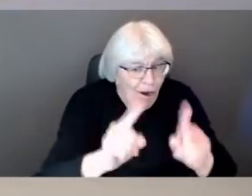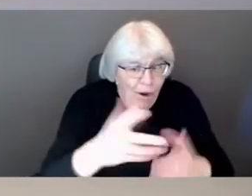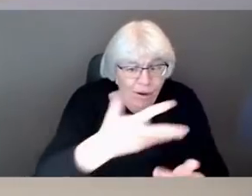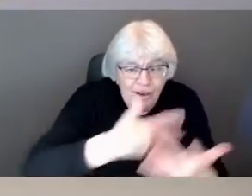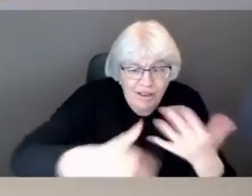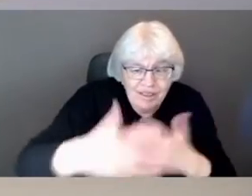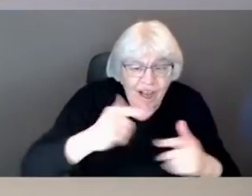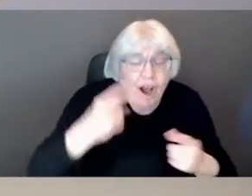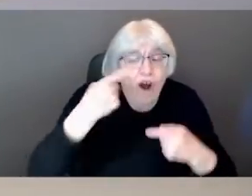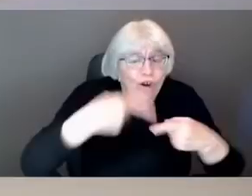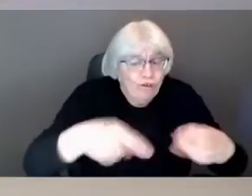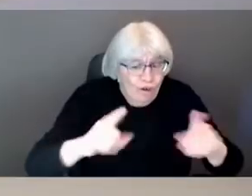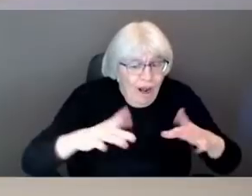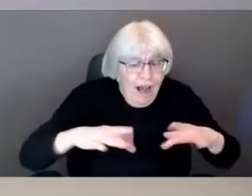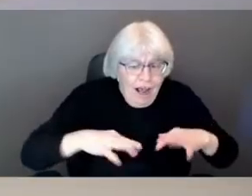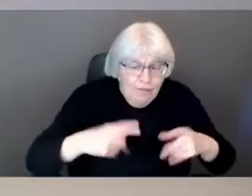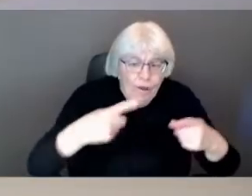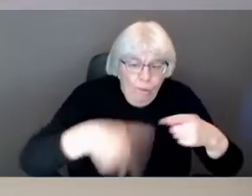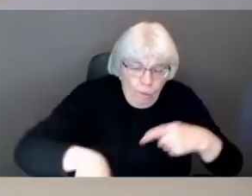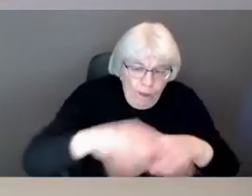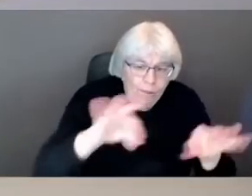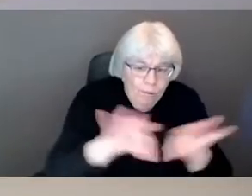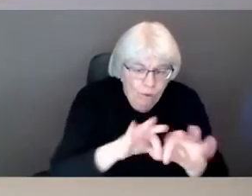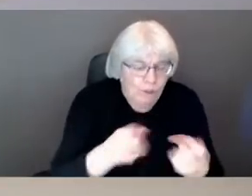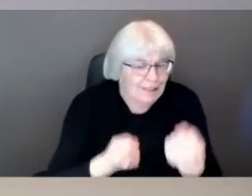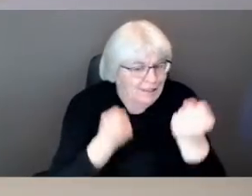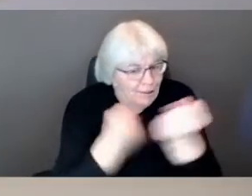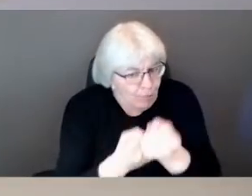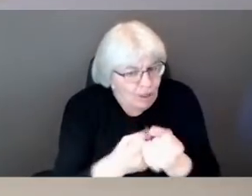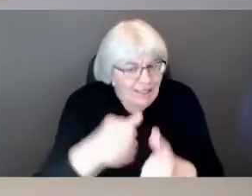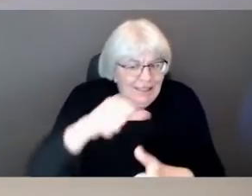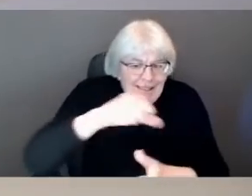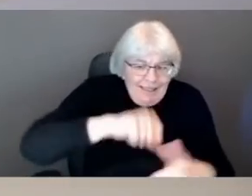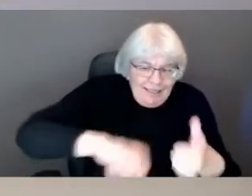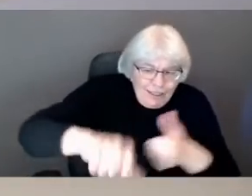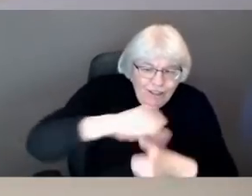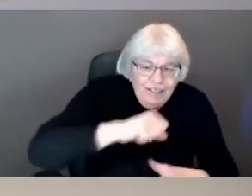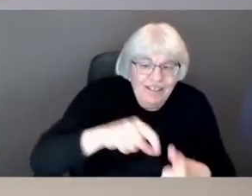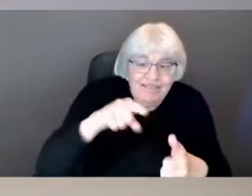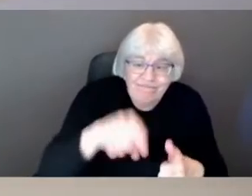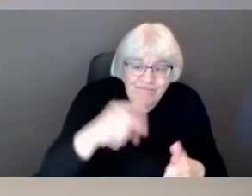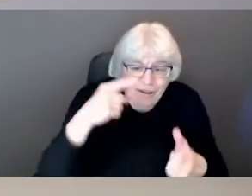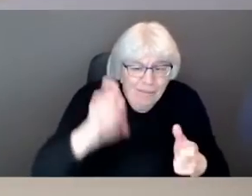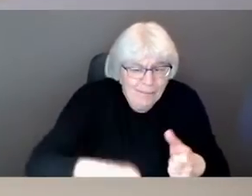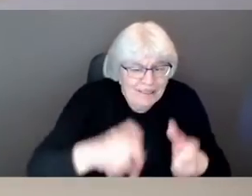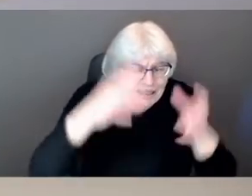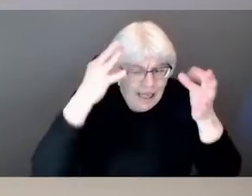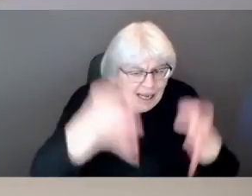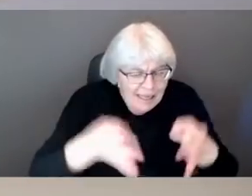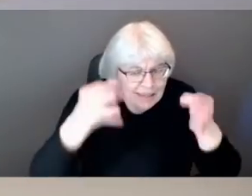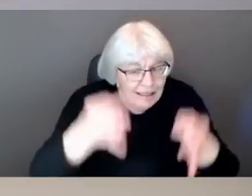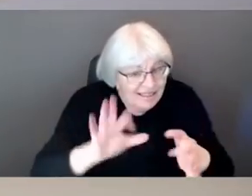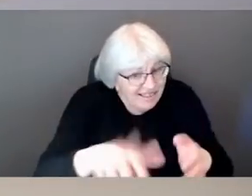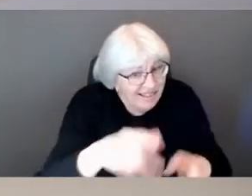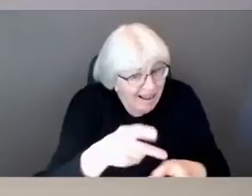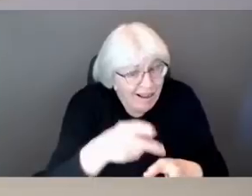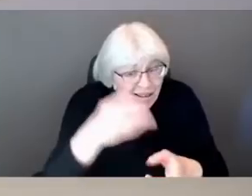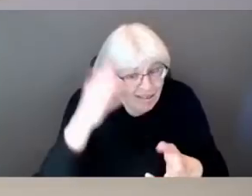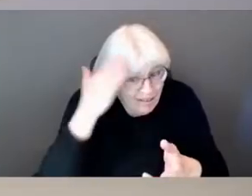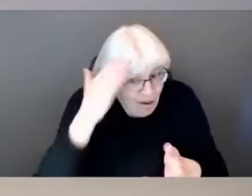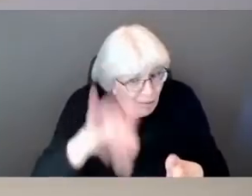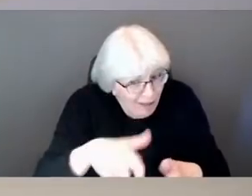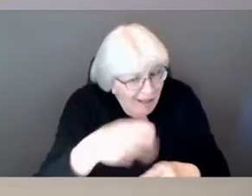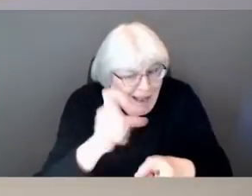those decisions. We really need to be careful and cautious and consider